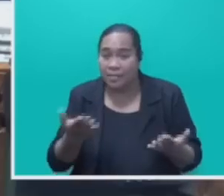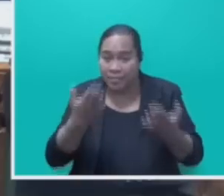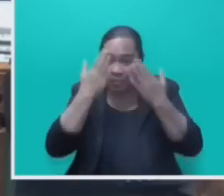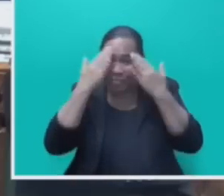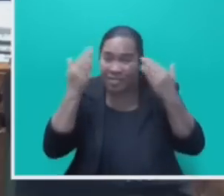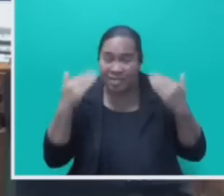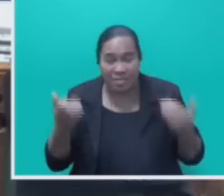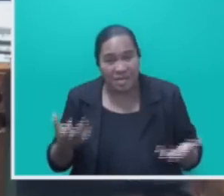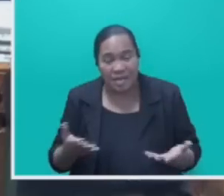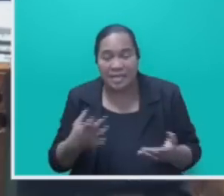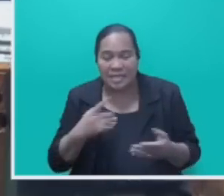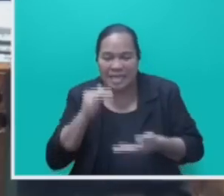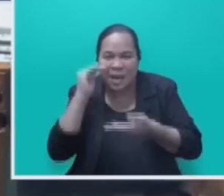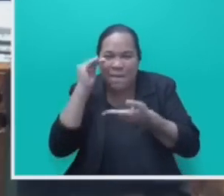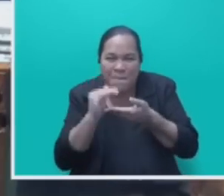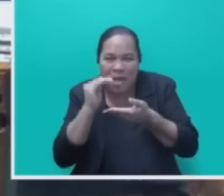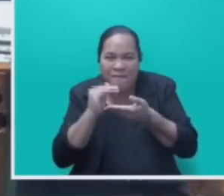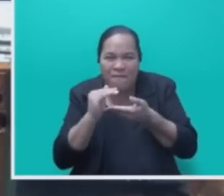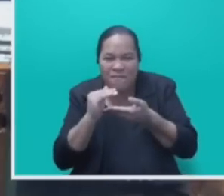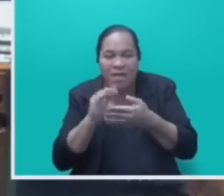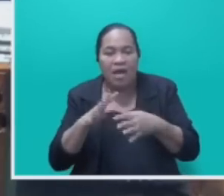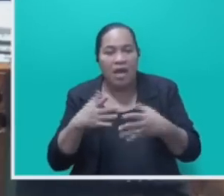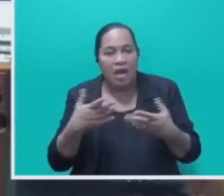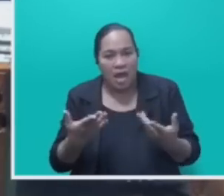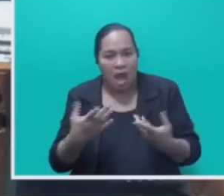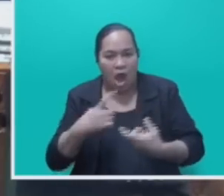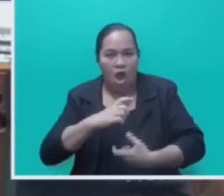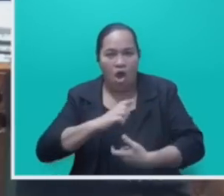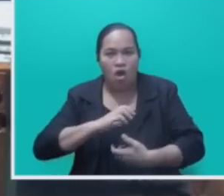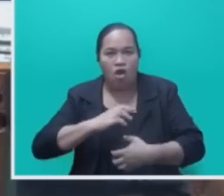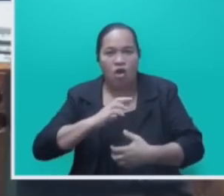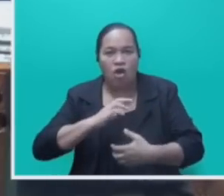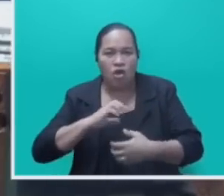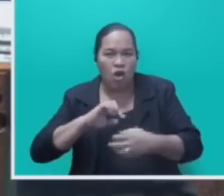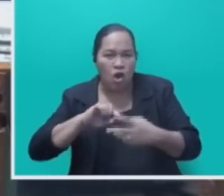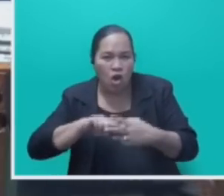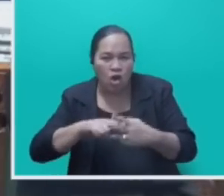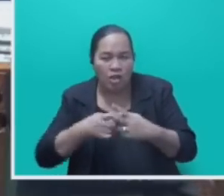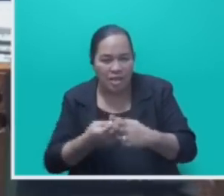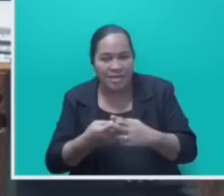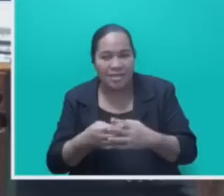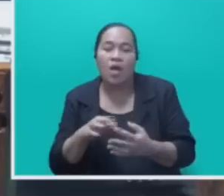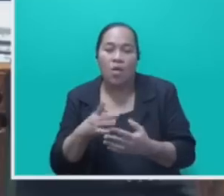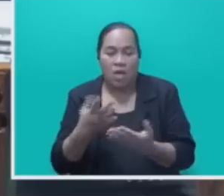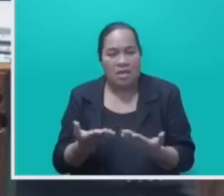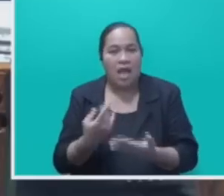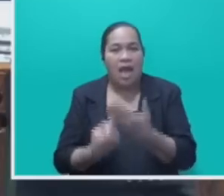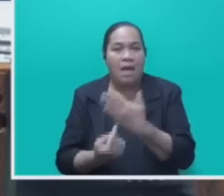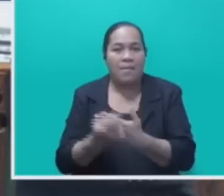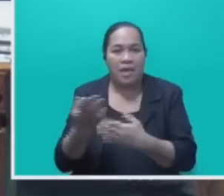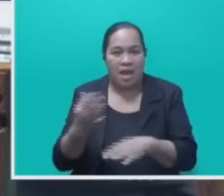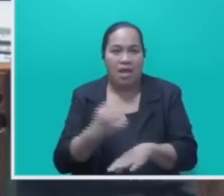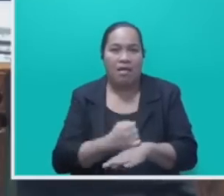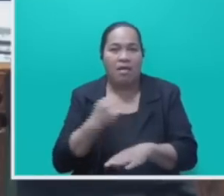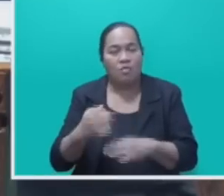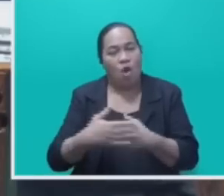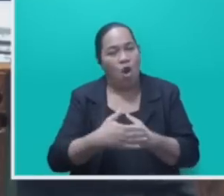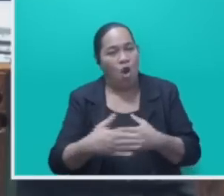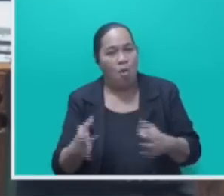is the brief context within which the President of the Republic of Fiji opened Parliament.